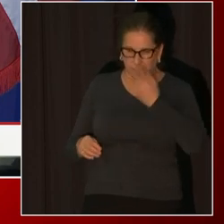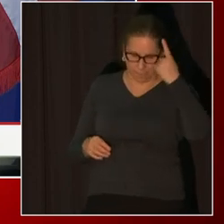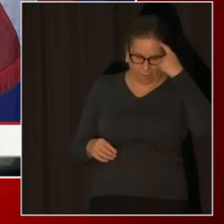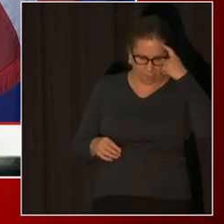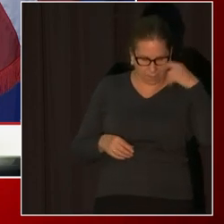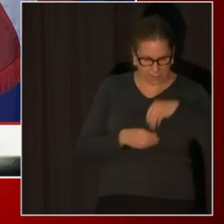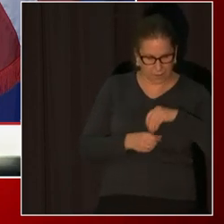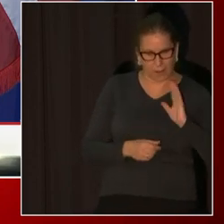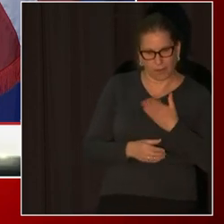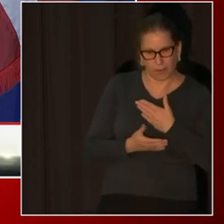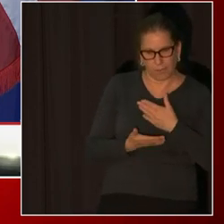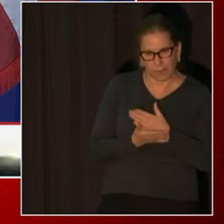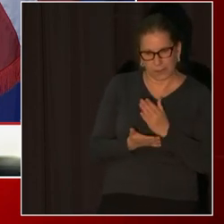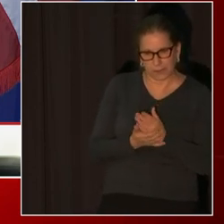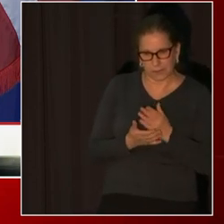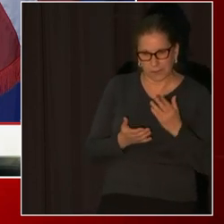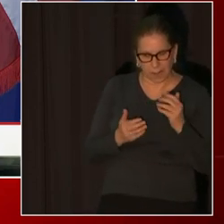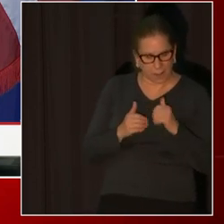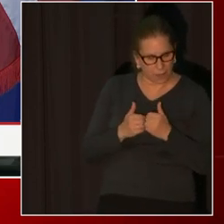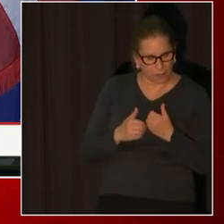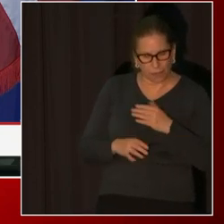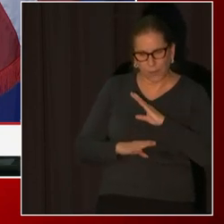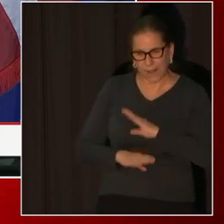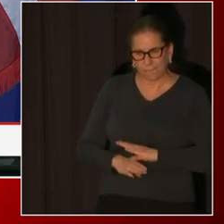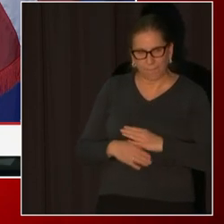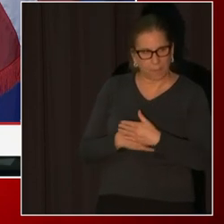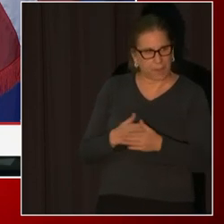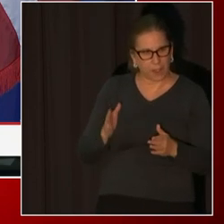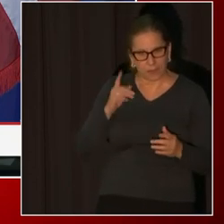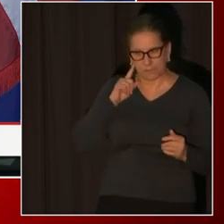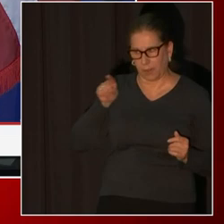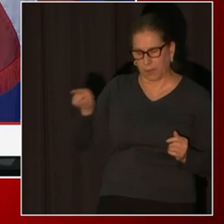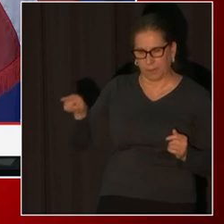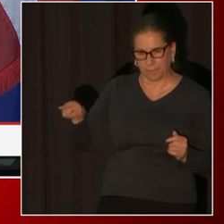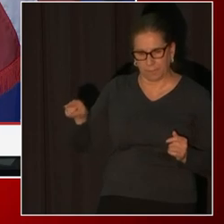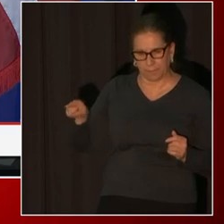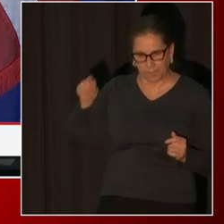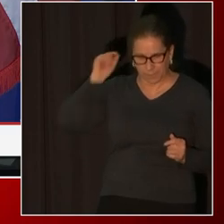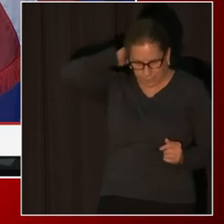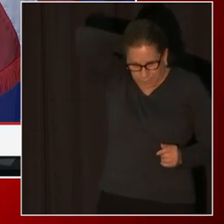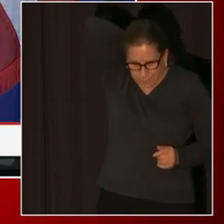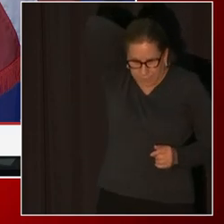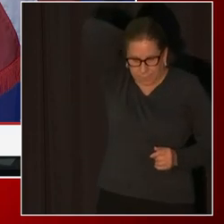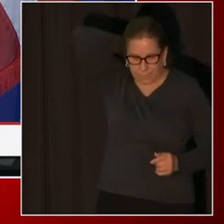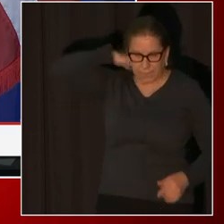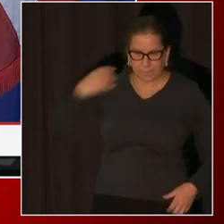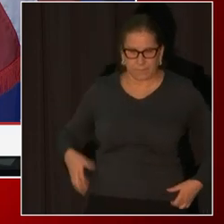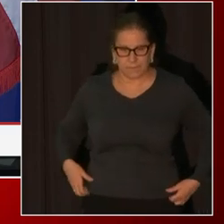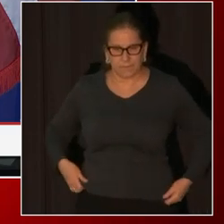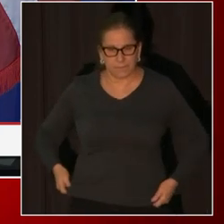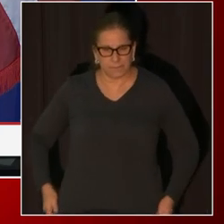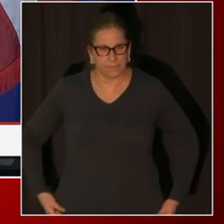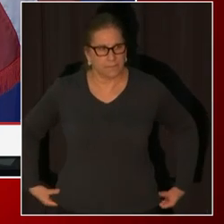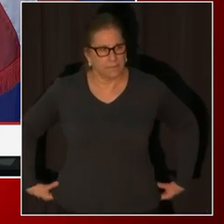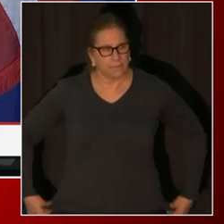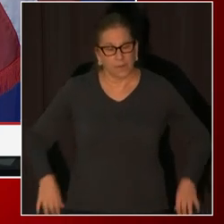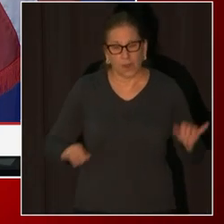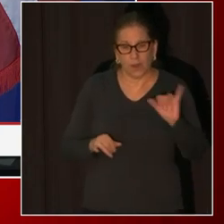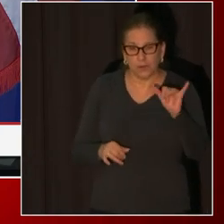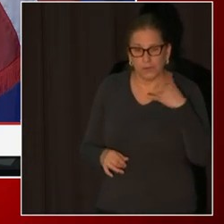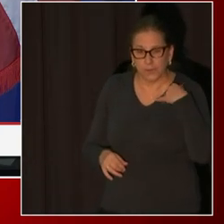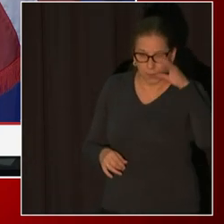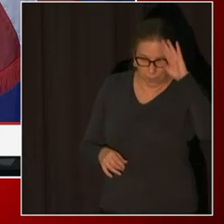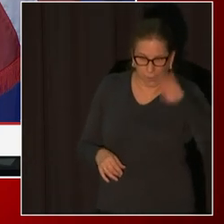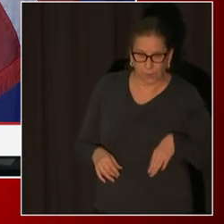packages. So we also know that we're going to get on the other side of this pandemic, that we're going to continue to be a city